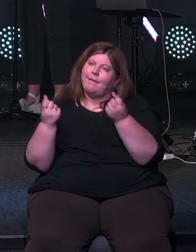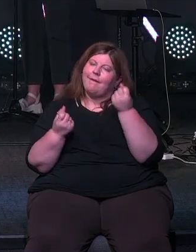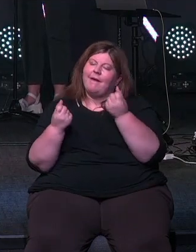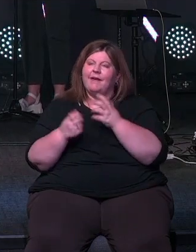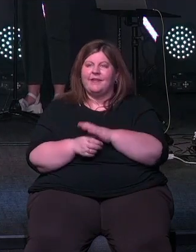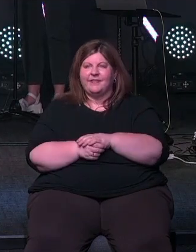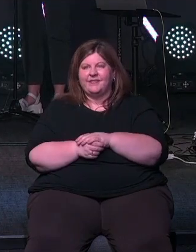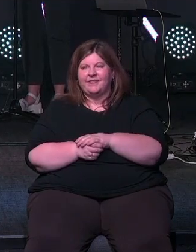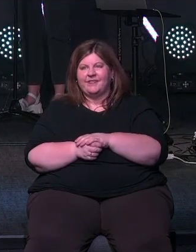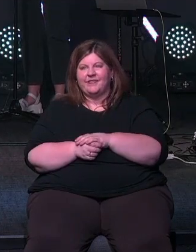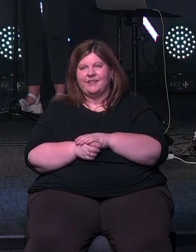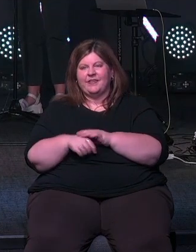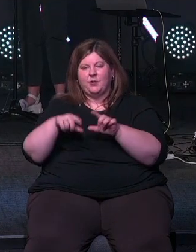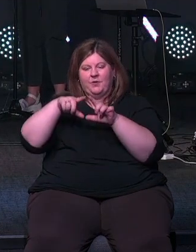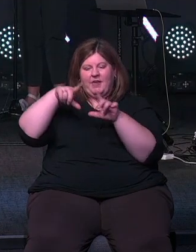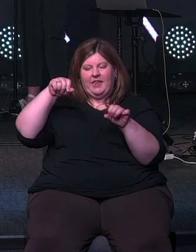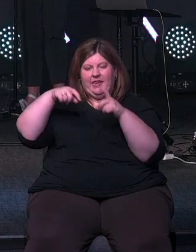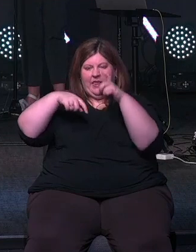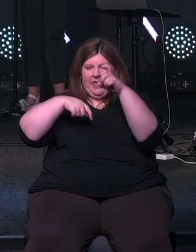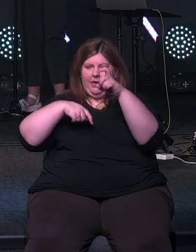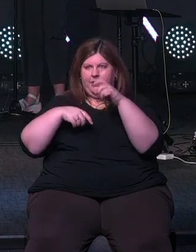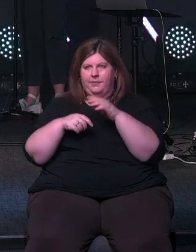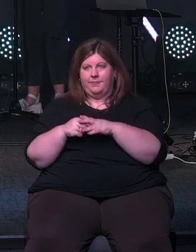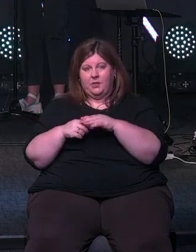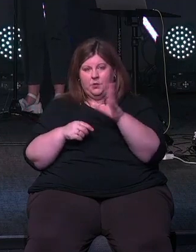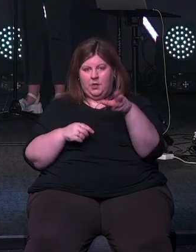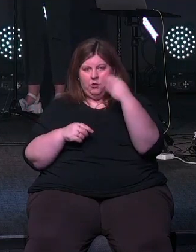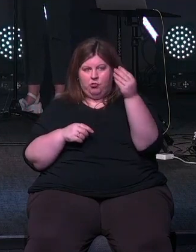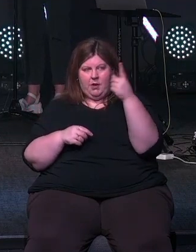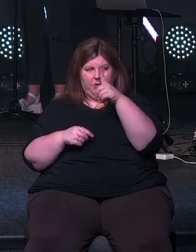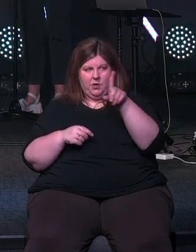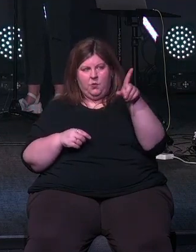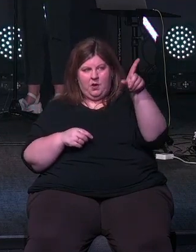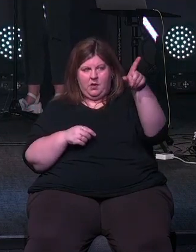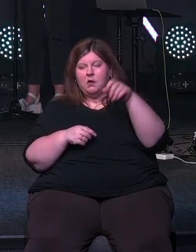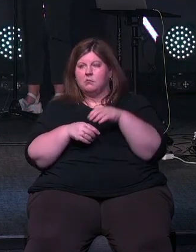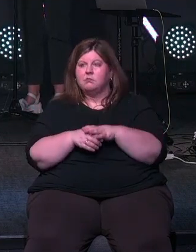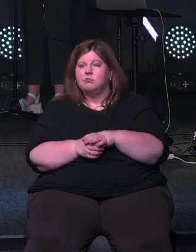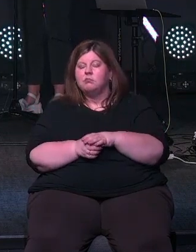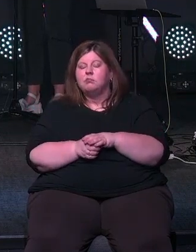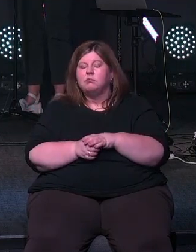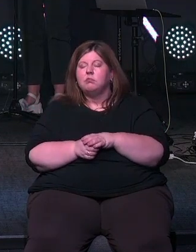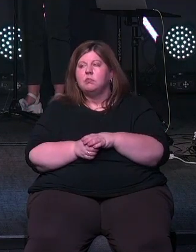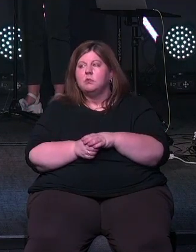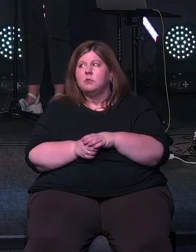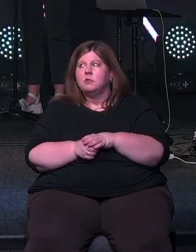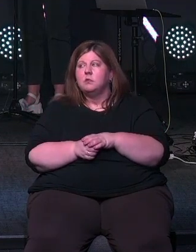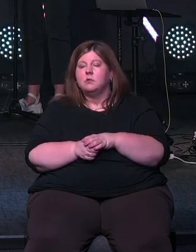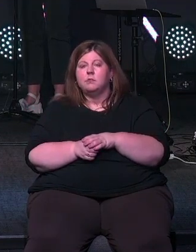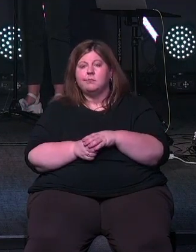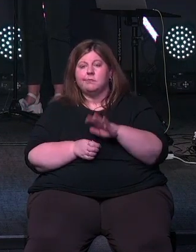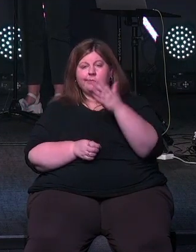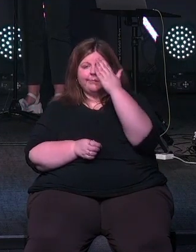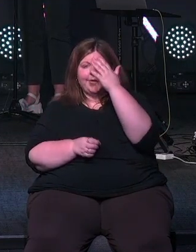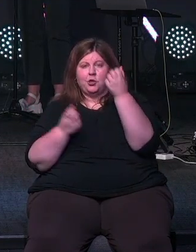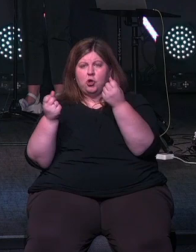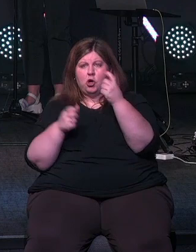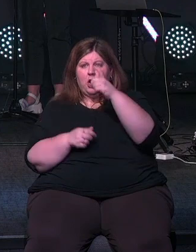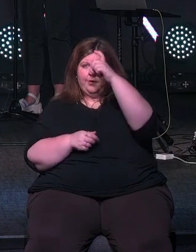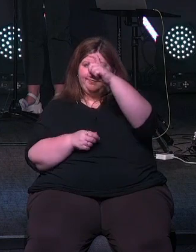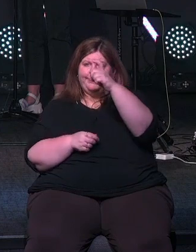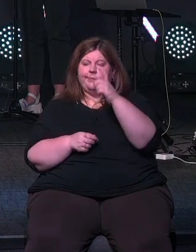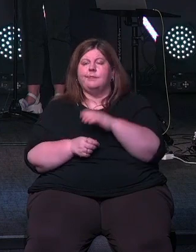mirror hanger things. Grab one on your way out. They're over at the Next Steps area right out here. Hang it on your mirror, put it in your